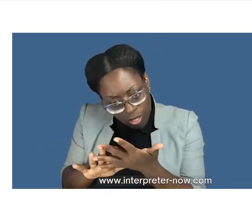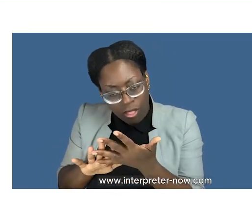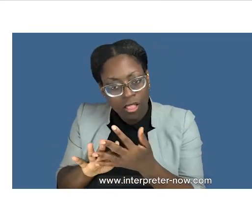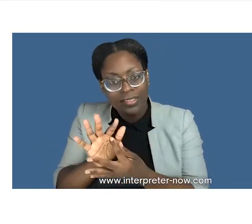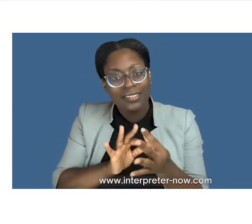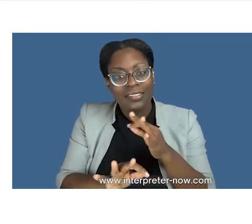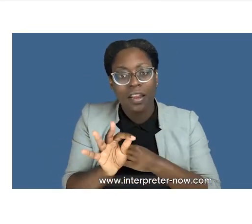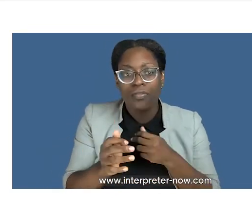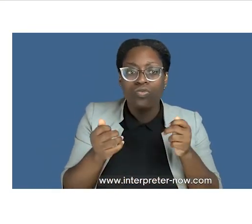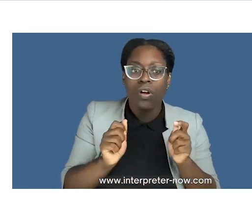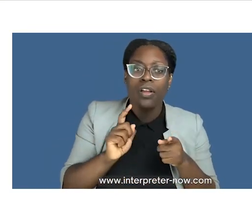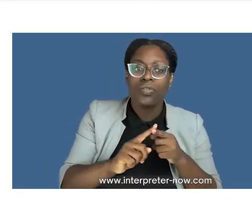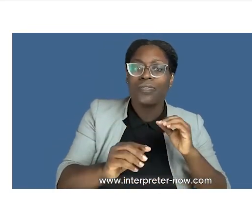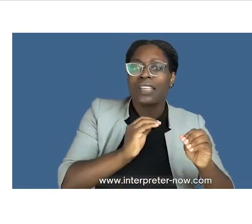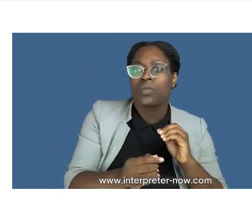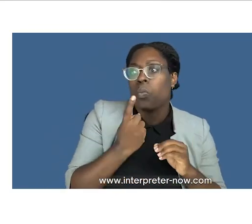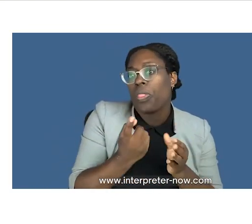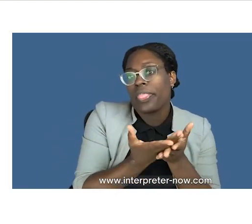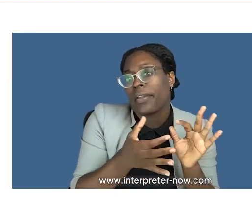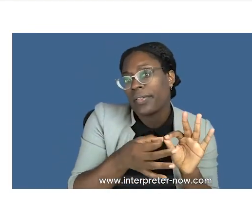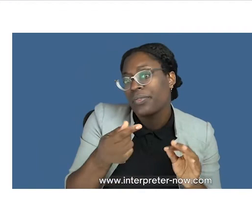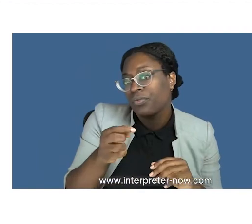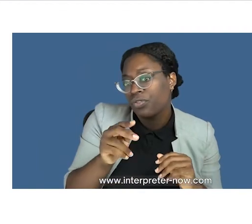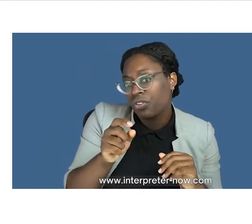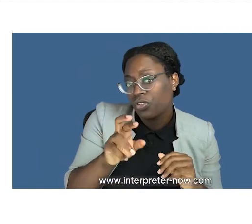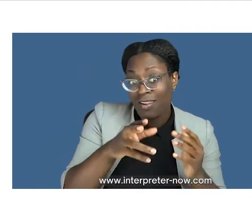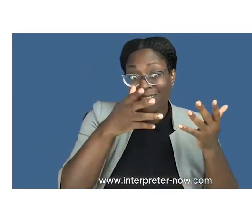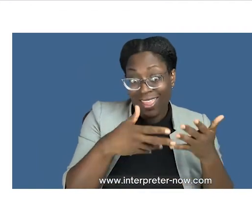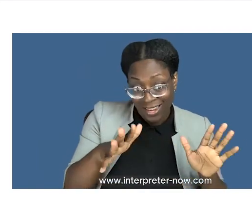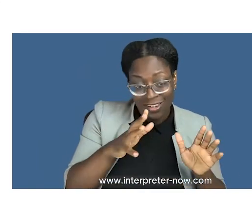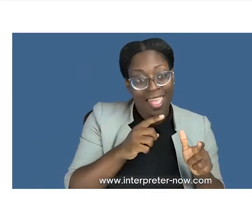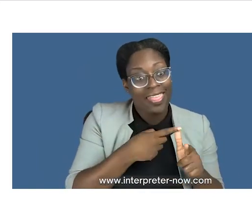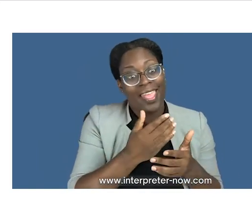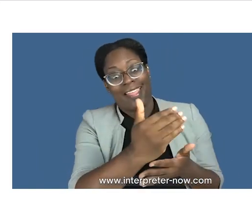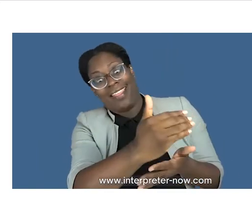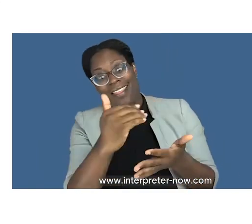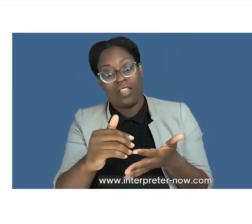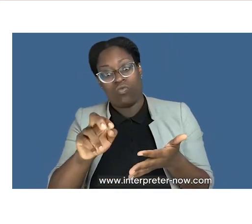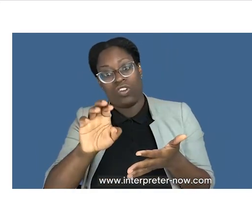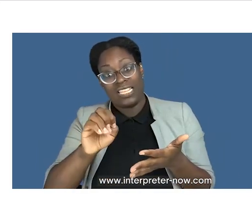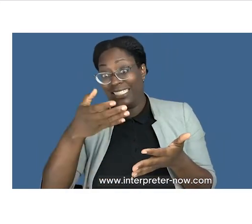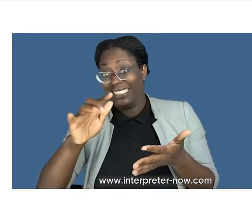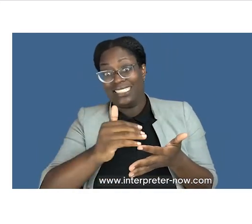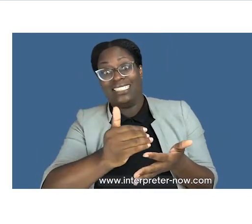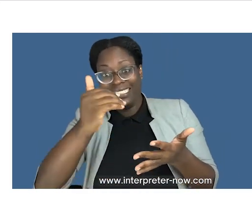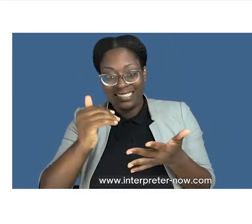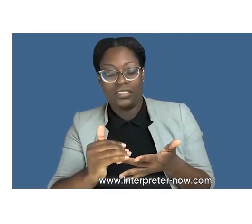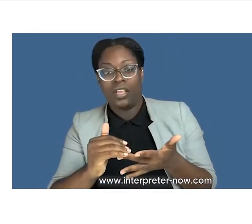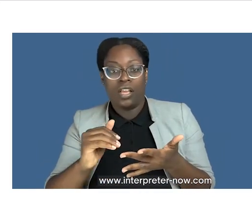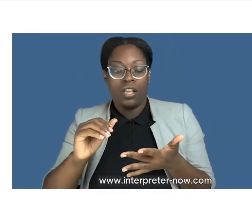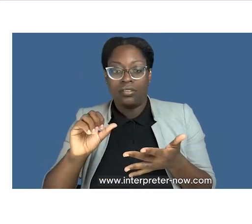work on all of that at the same time. Much easier to do than to pick off one at a time. And when you pick off one at a time too,